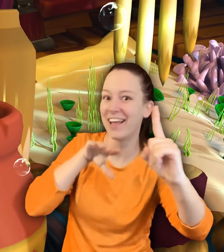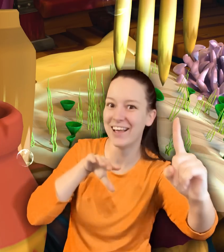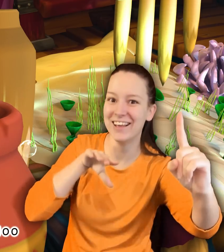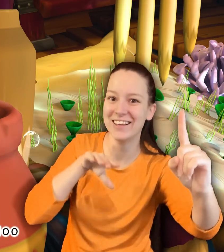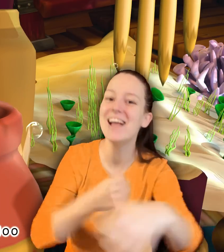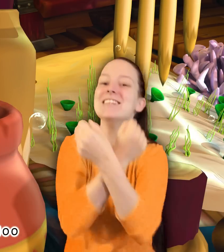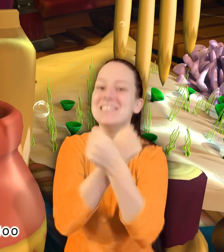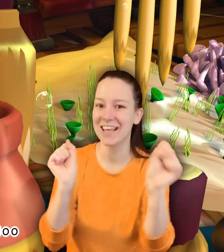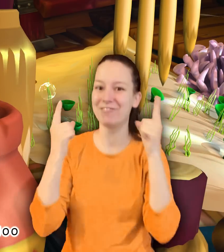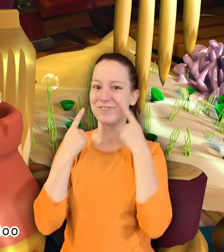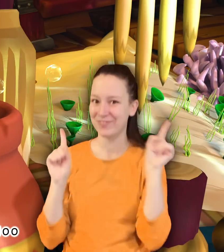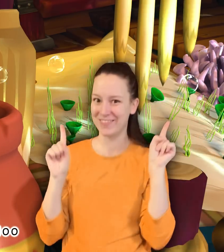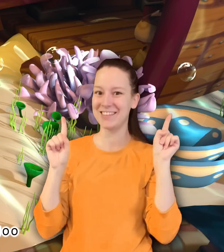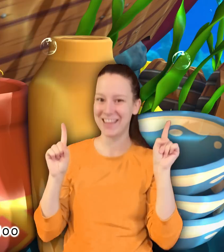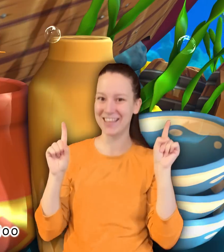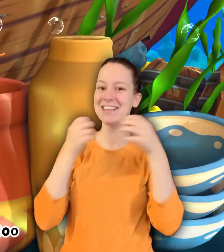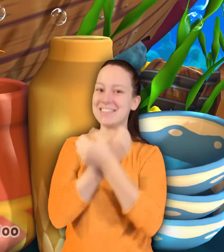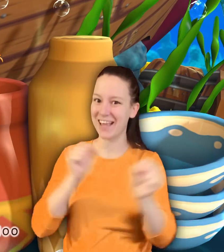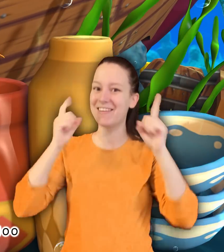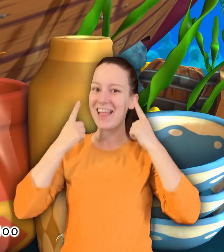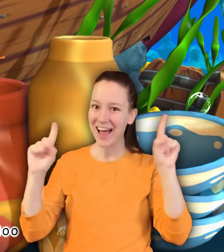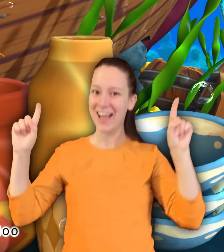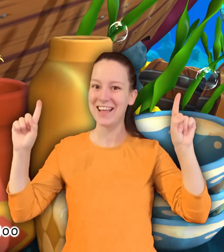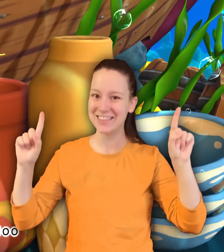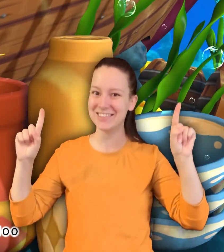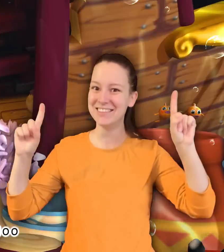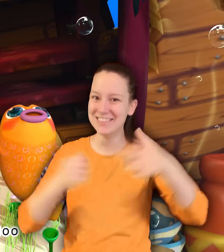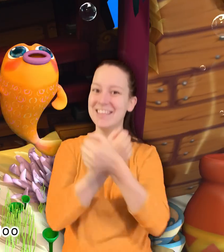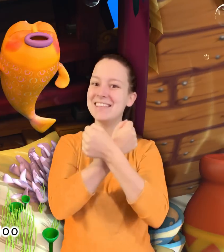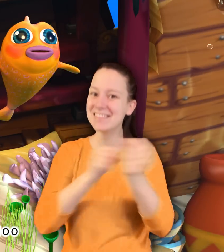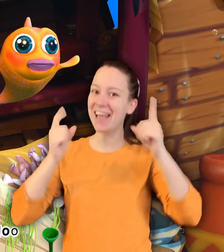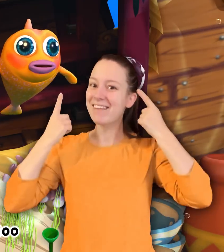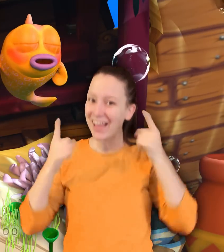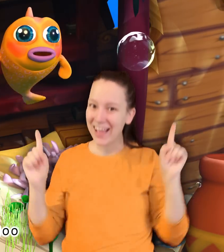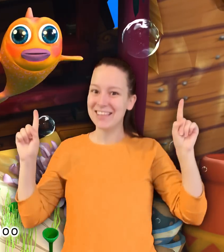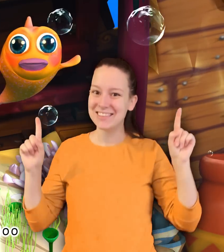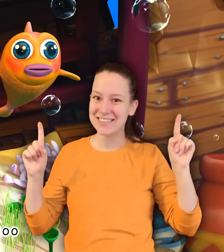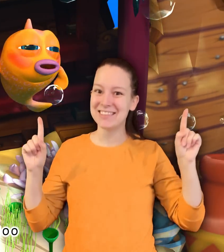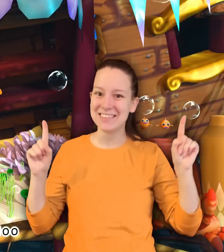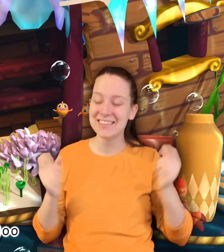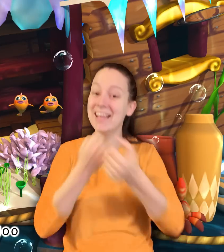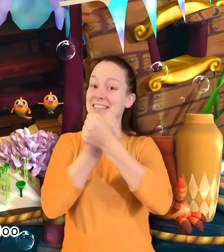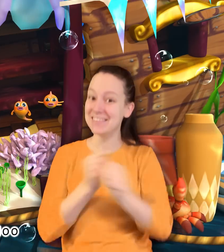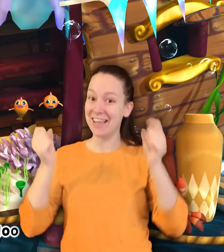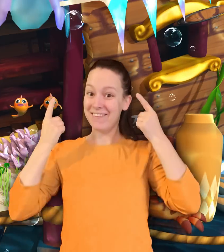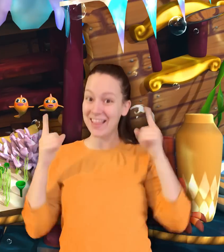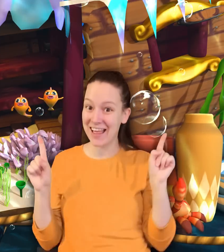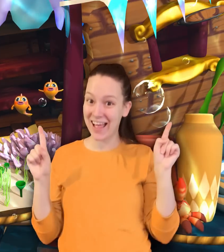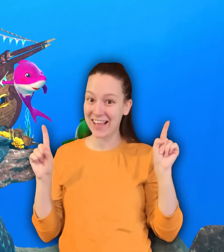away safe at loud do do do doo safe out loud do doo do do do safe at